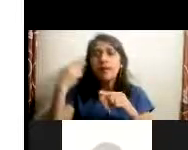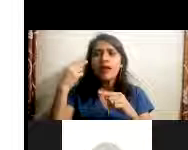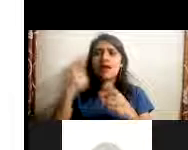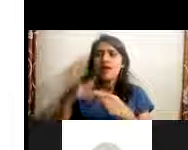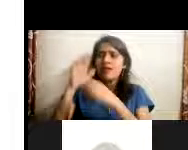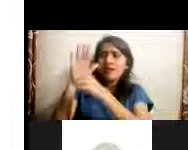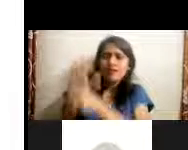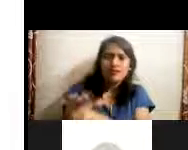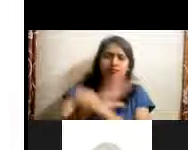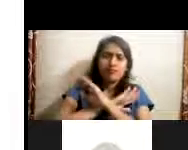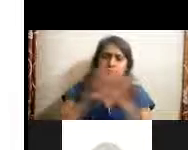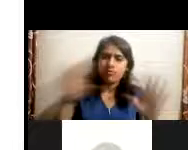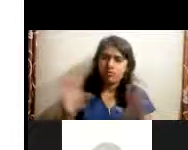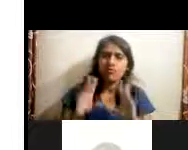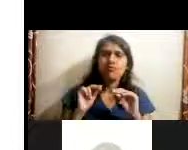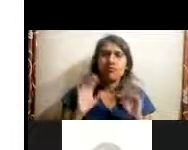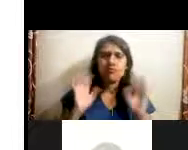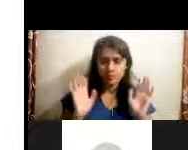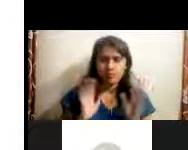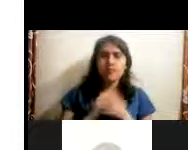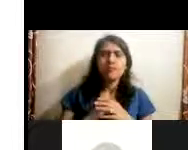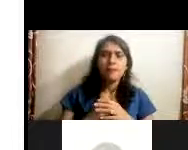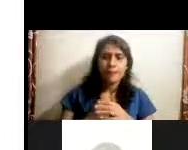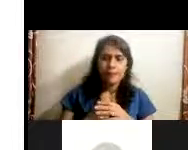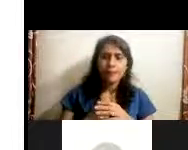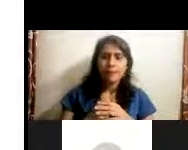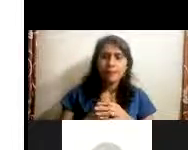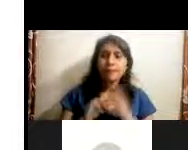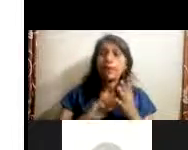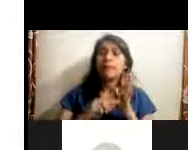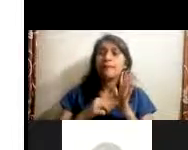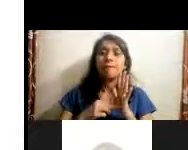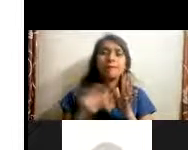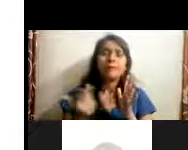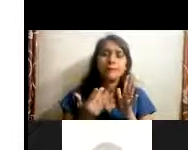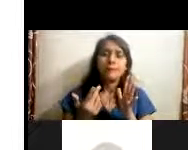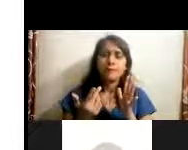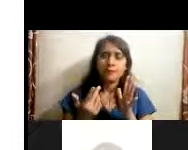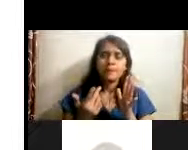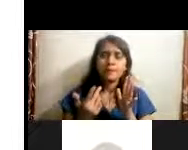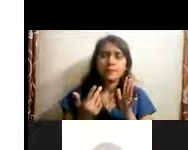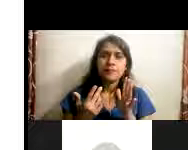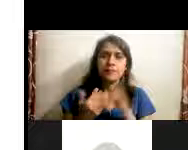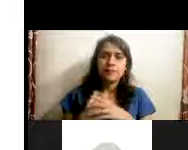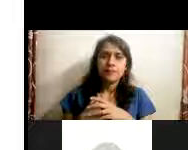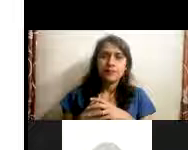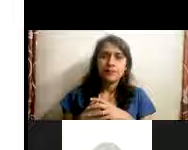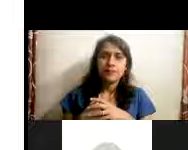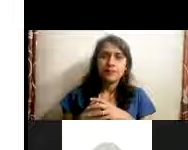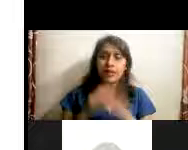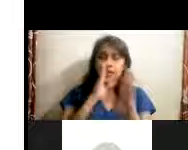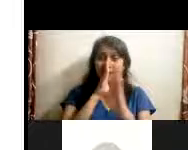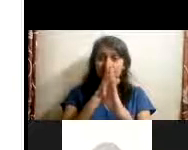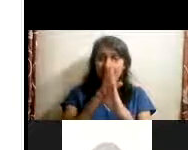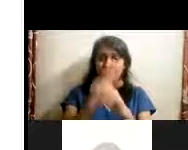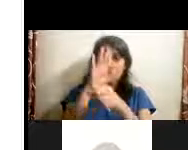it also means that it not only means direct discrimination, but